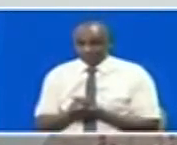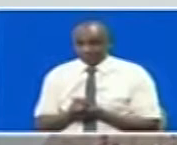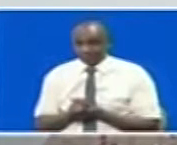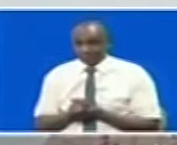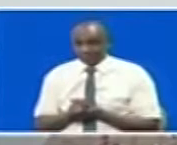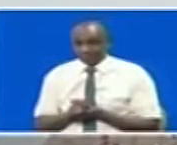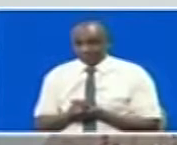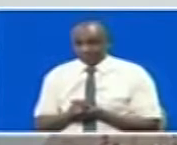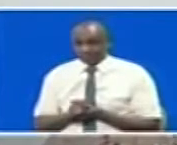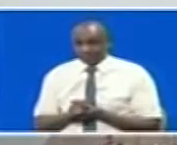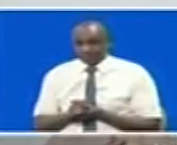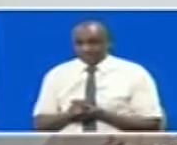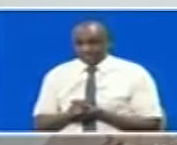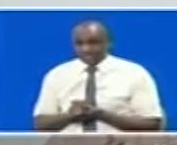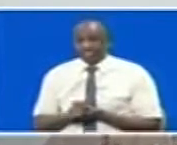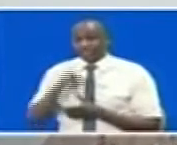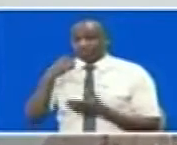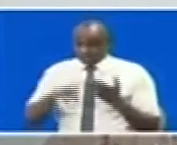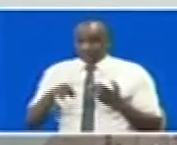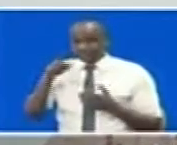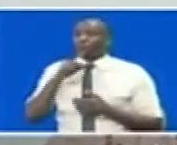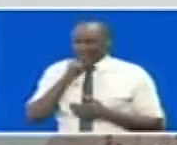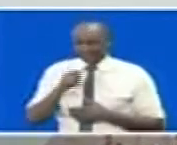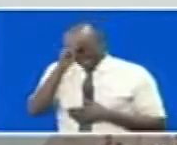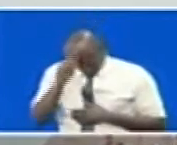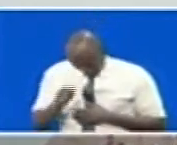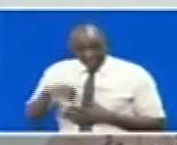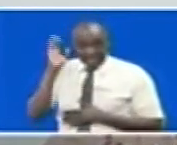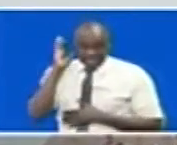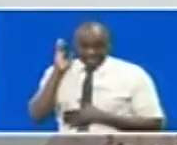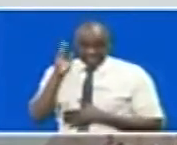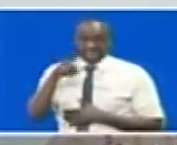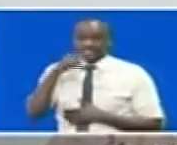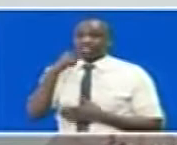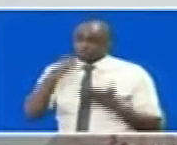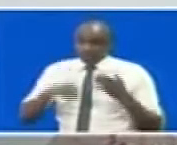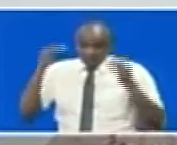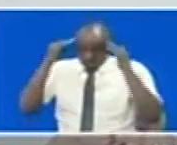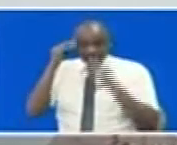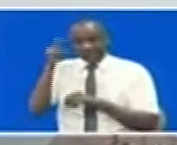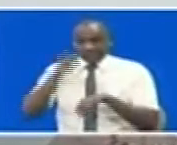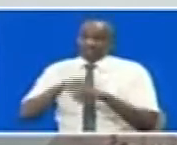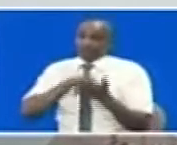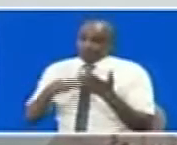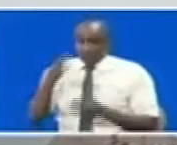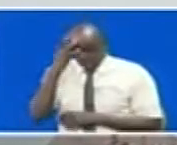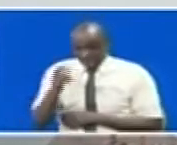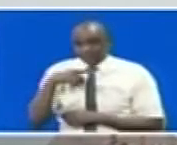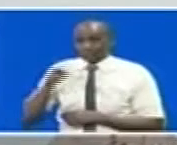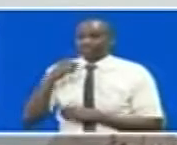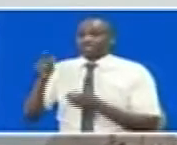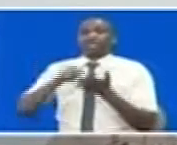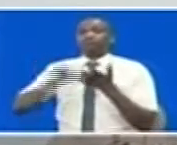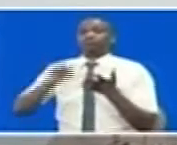Ole Kaparo saying, which, by the way, is a man that I respect, is that the courts sometimes are failing because they dismiss